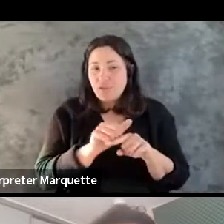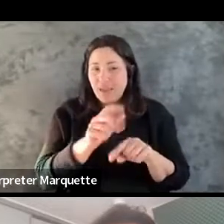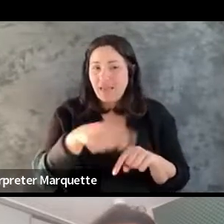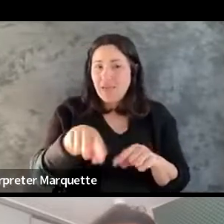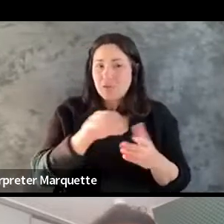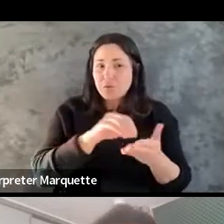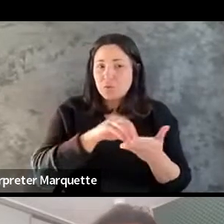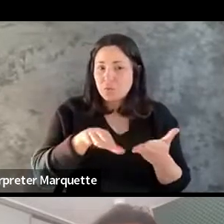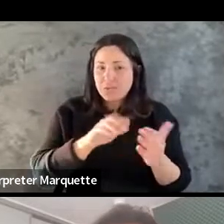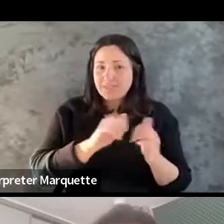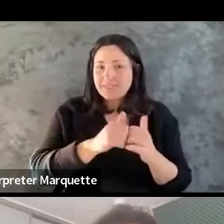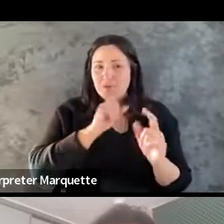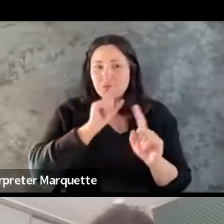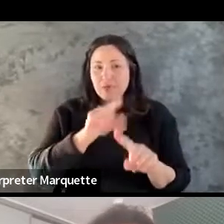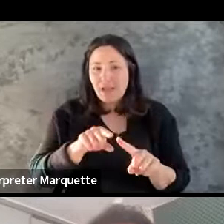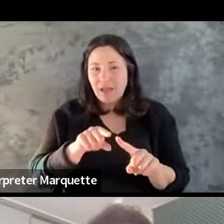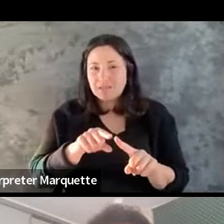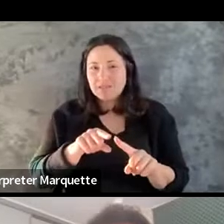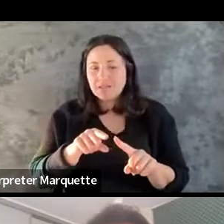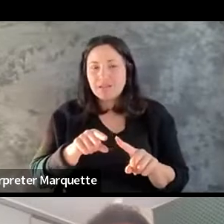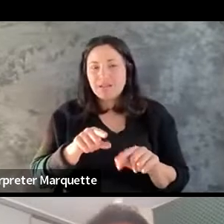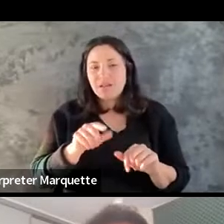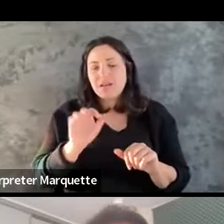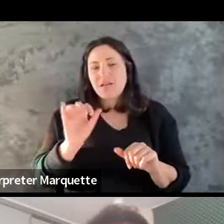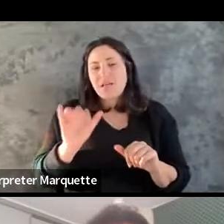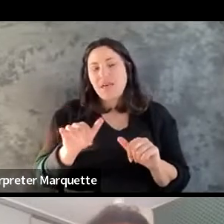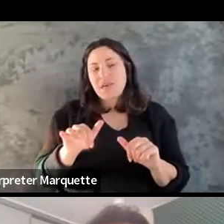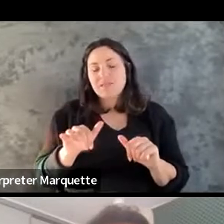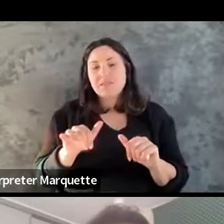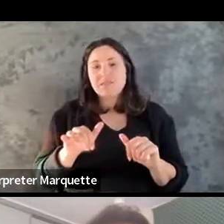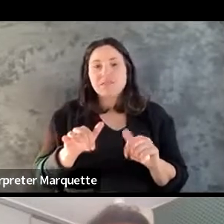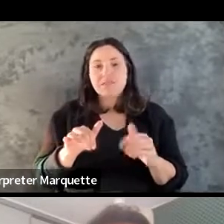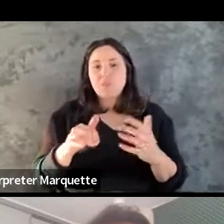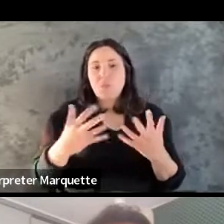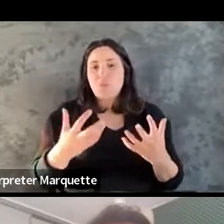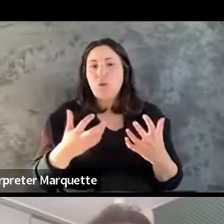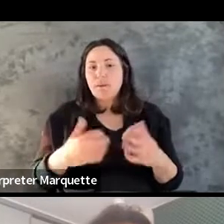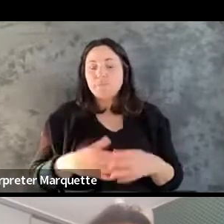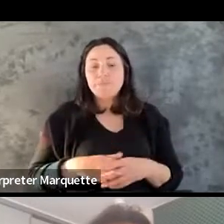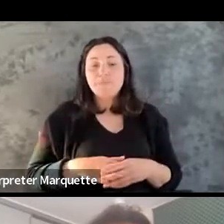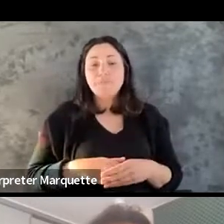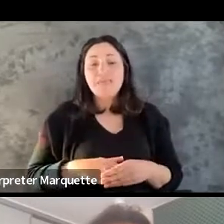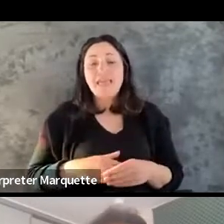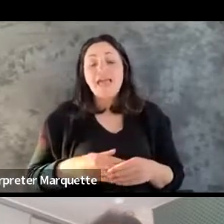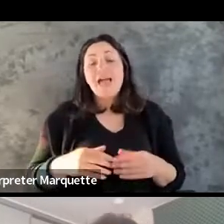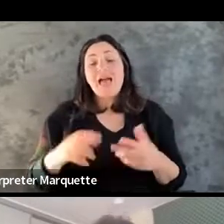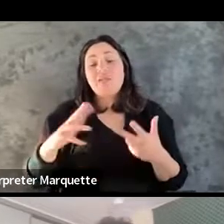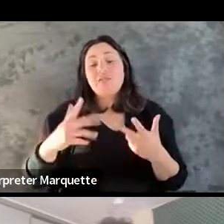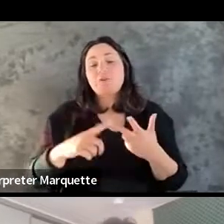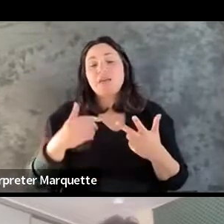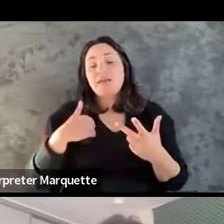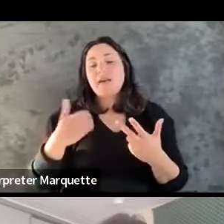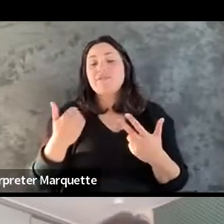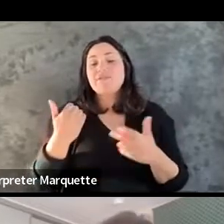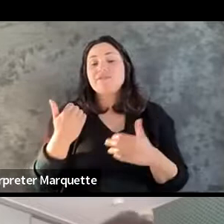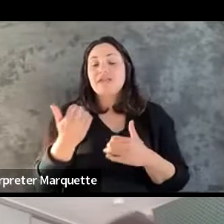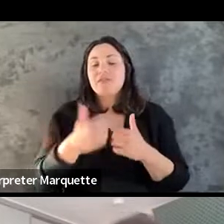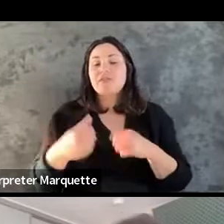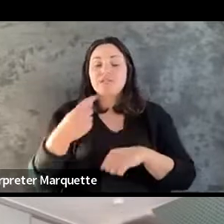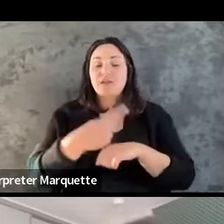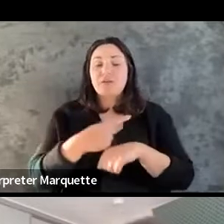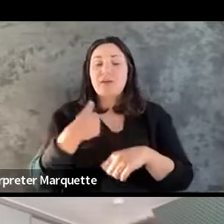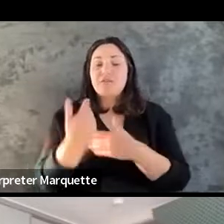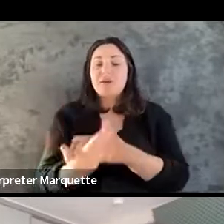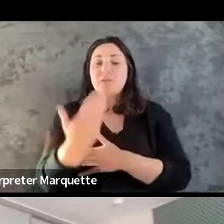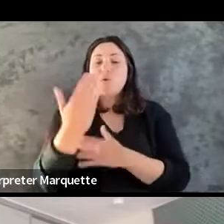how to react as well, that's a priority. And thirdly, we start each of our day with what we call a morning meeting. So that is a